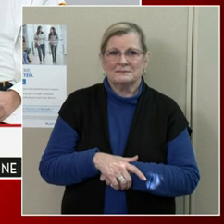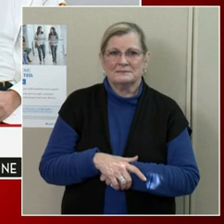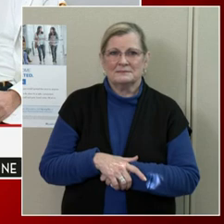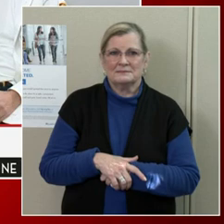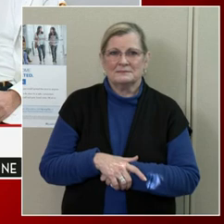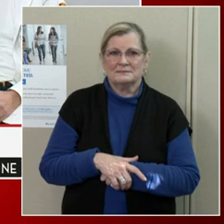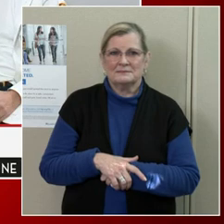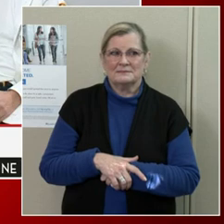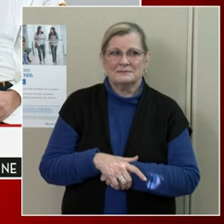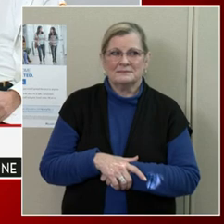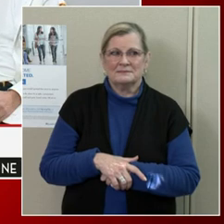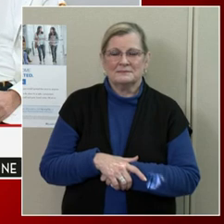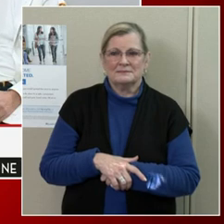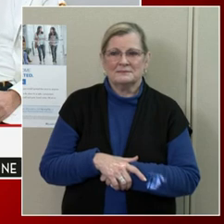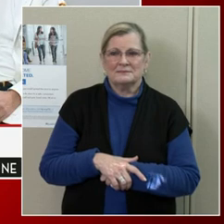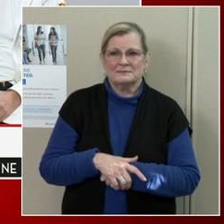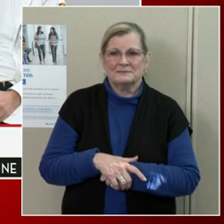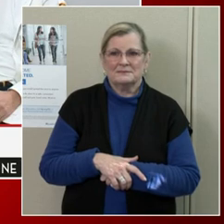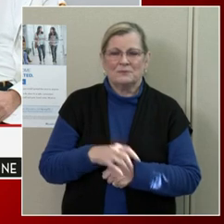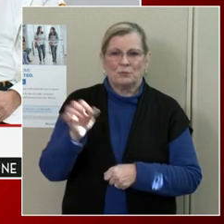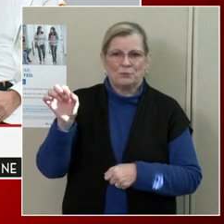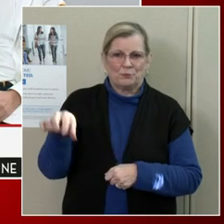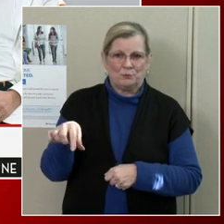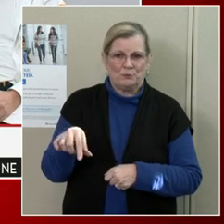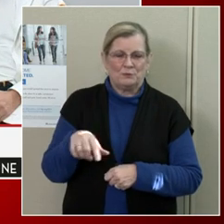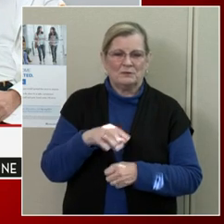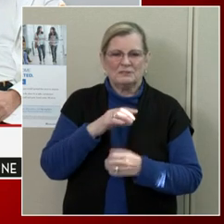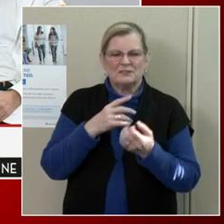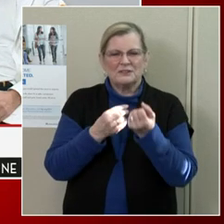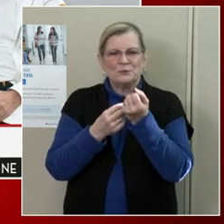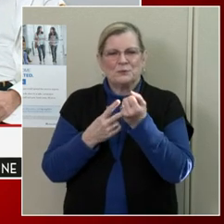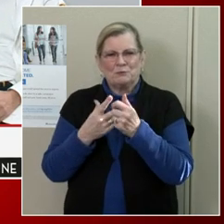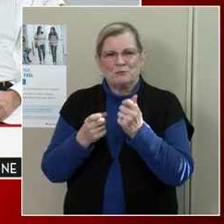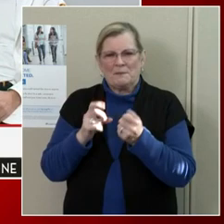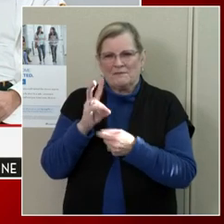It's too thick. So I'm going to use a different vial. Get over.